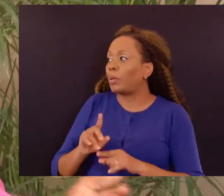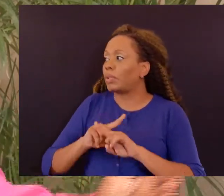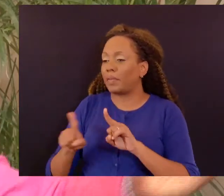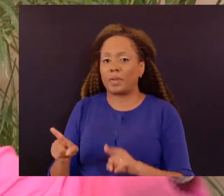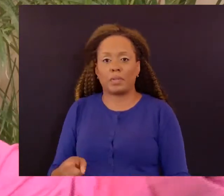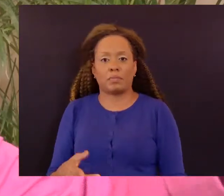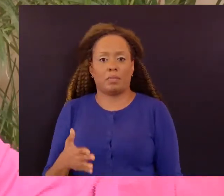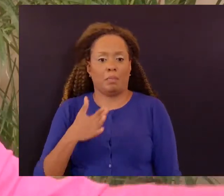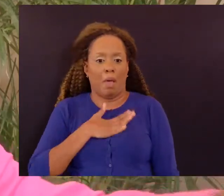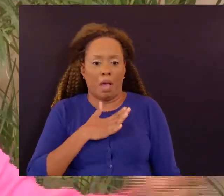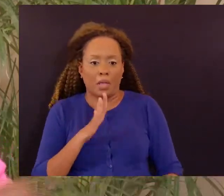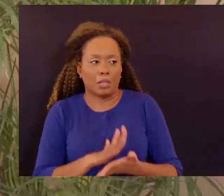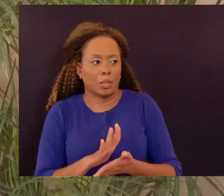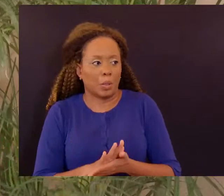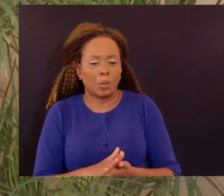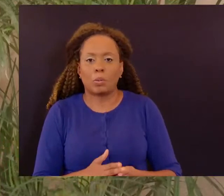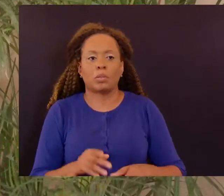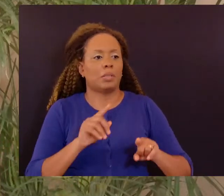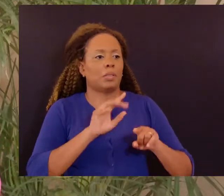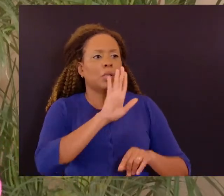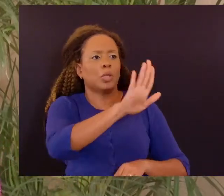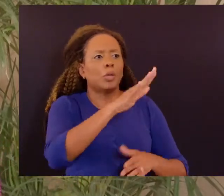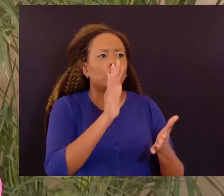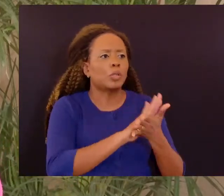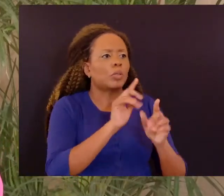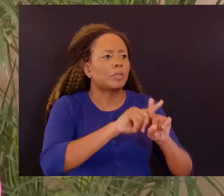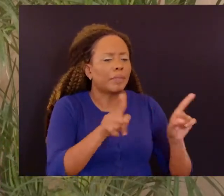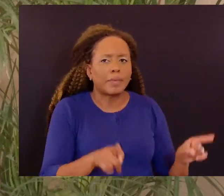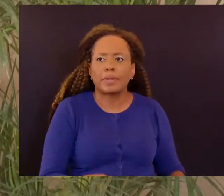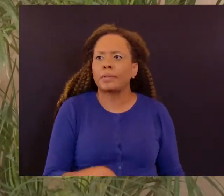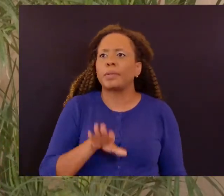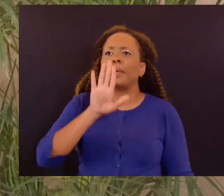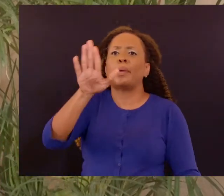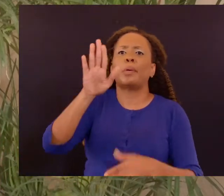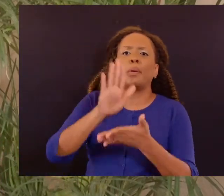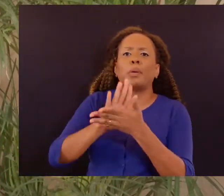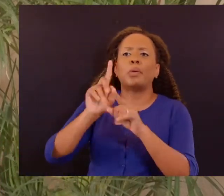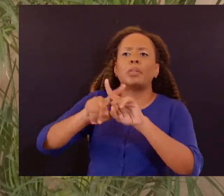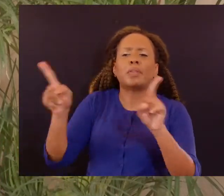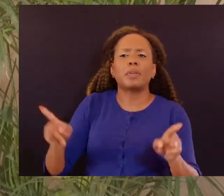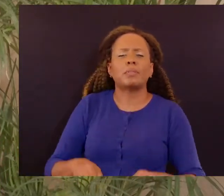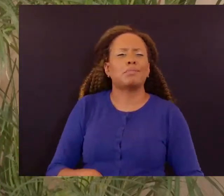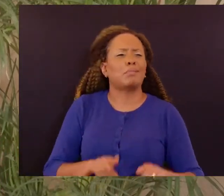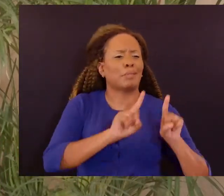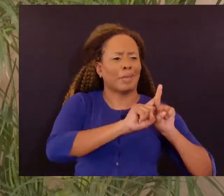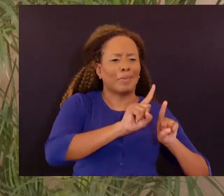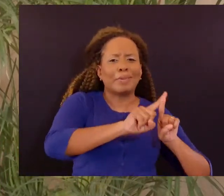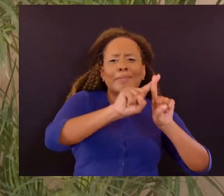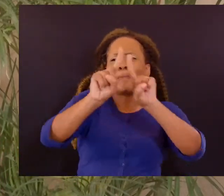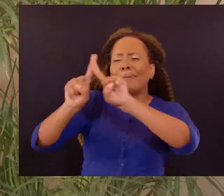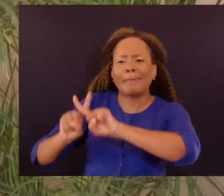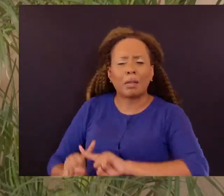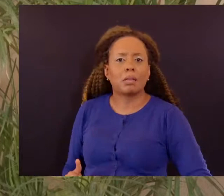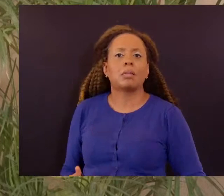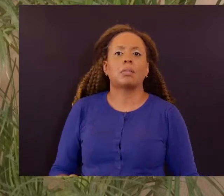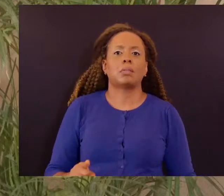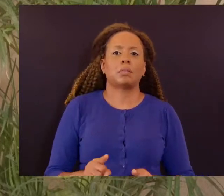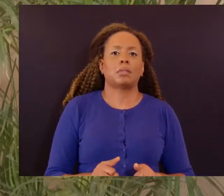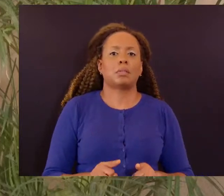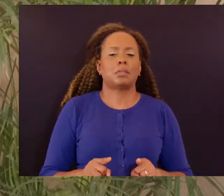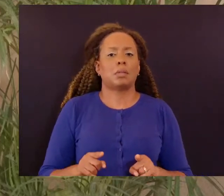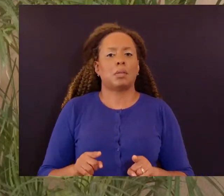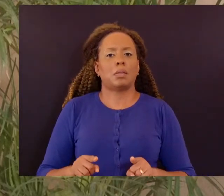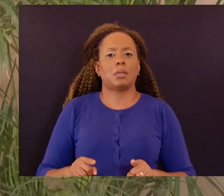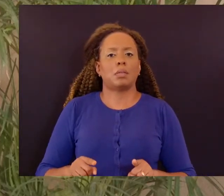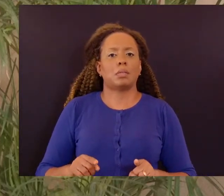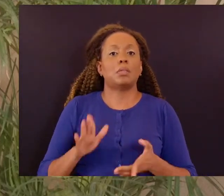Lower First program in Roderick School because the children had different deficits. So we are going to allow the schools